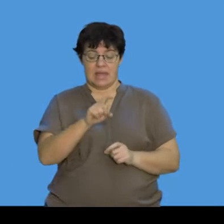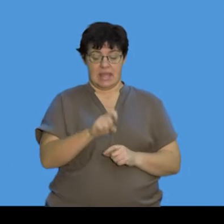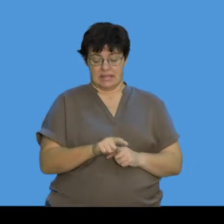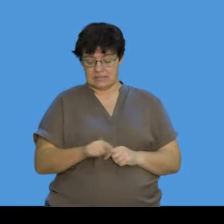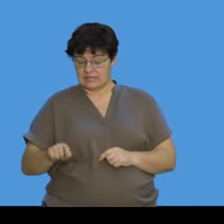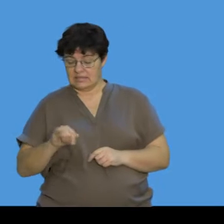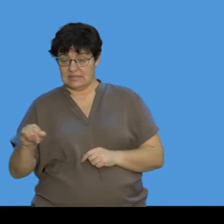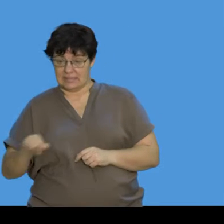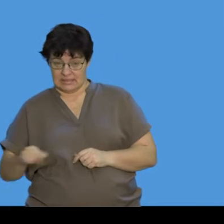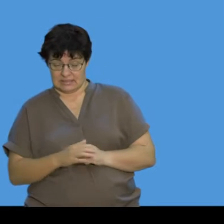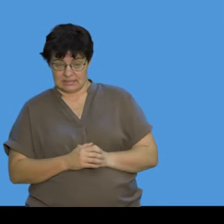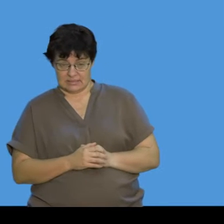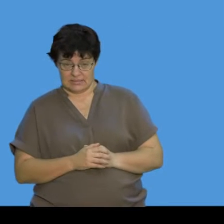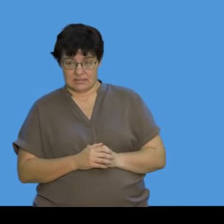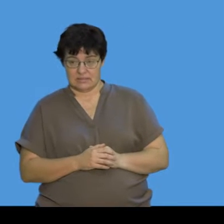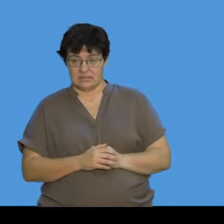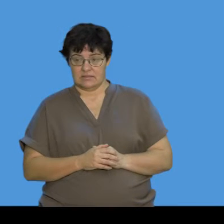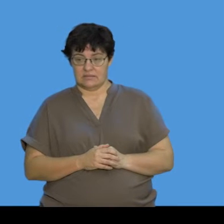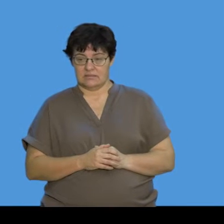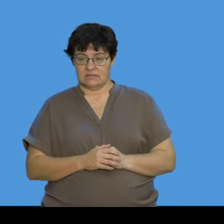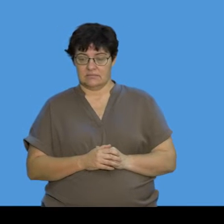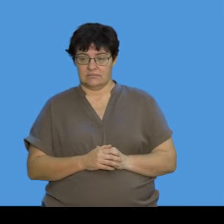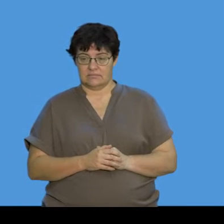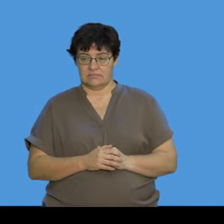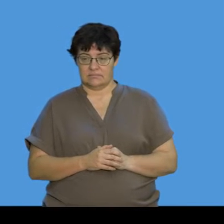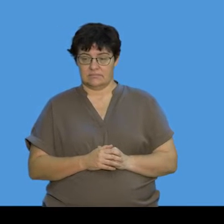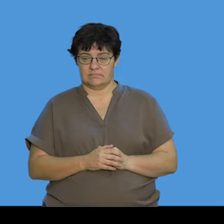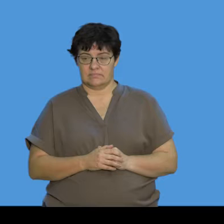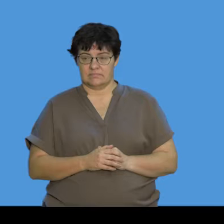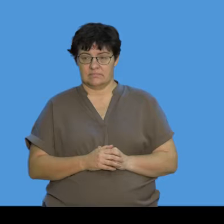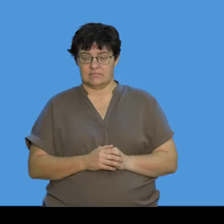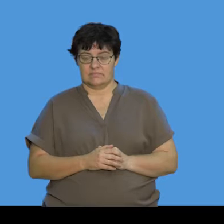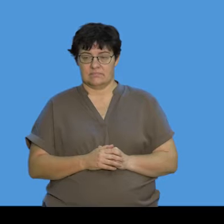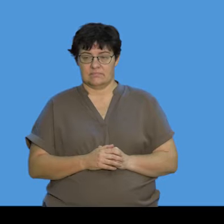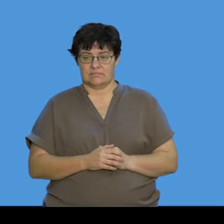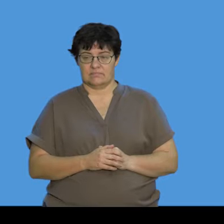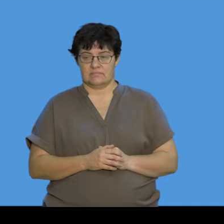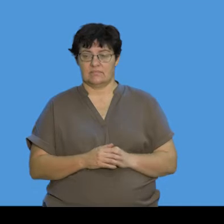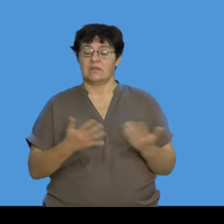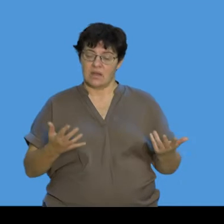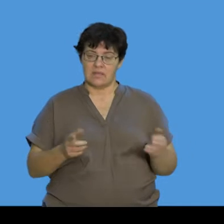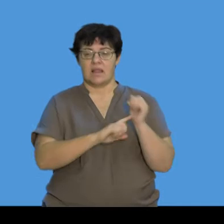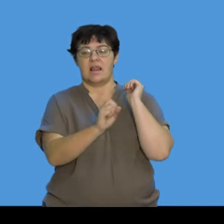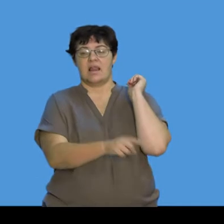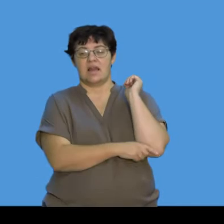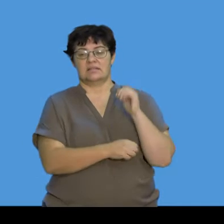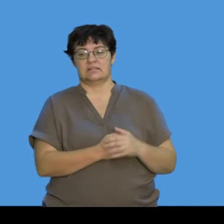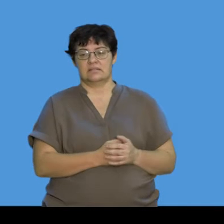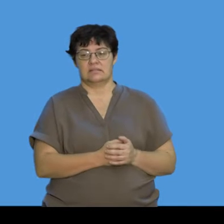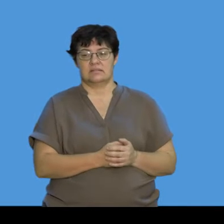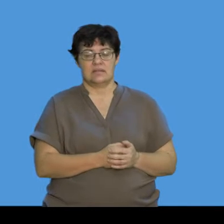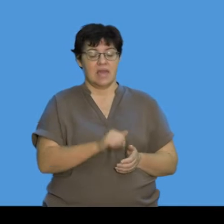side XZ, which will then be the XZ there and the BC, and then the last side will